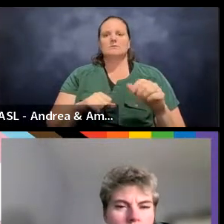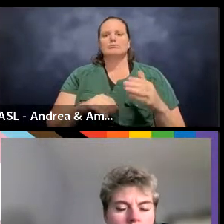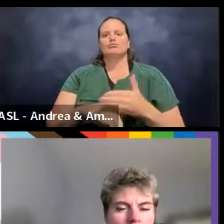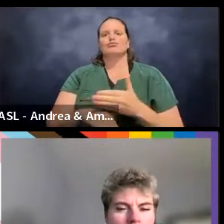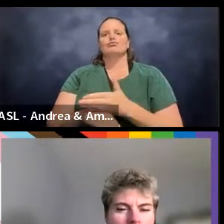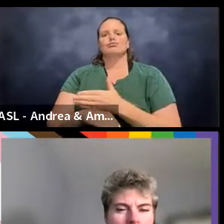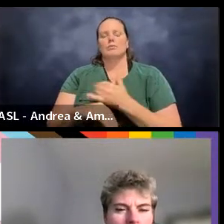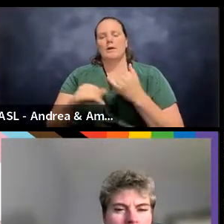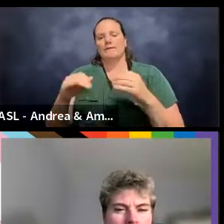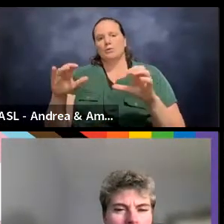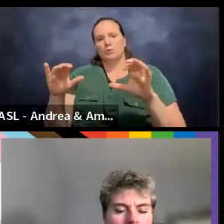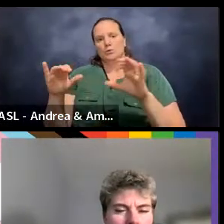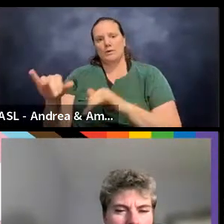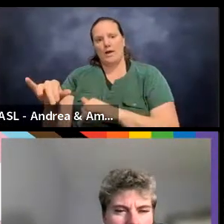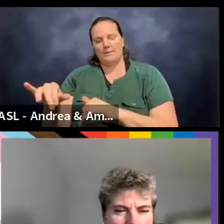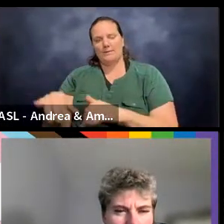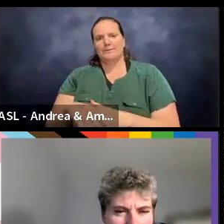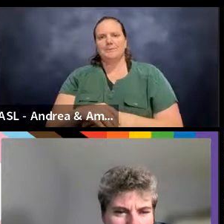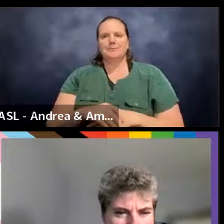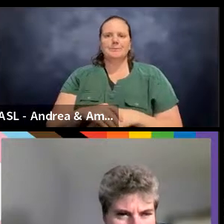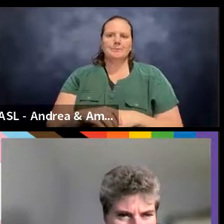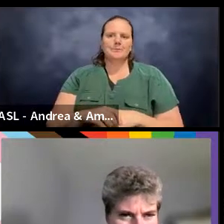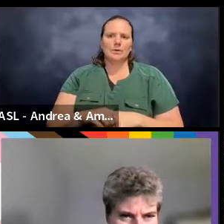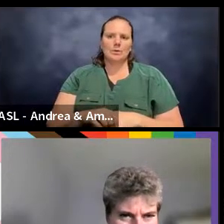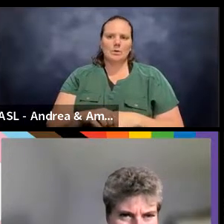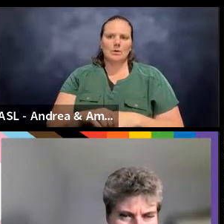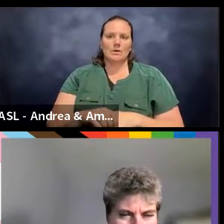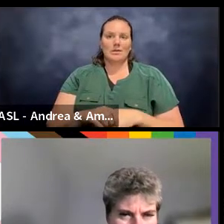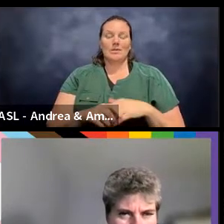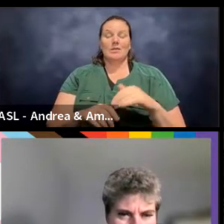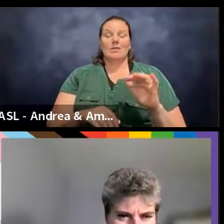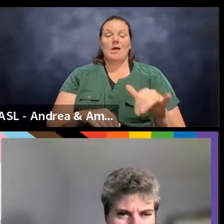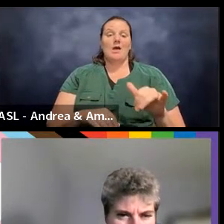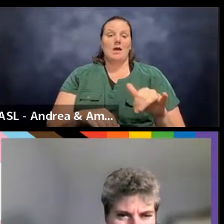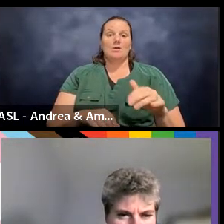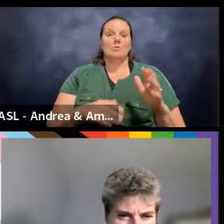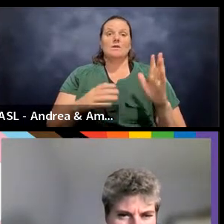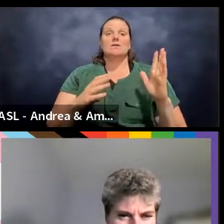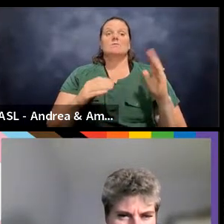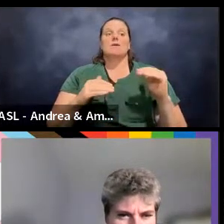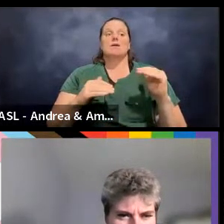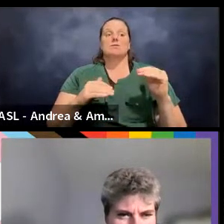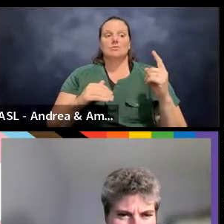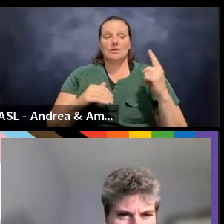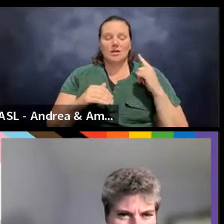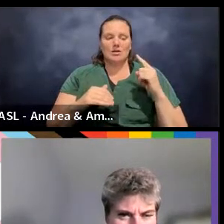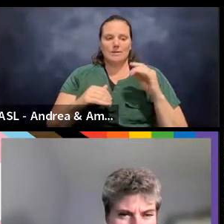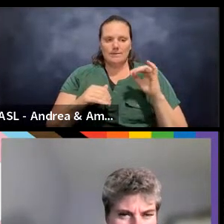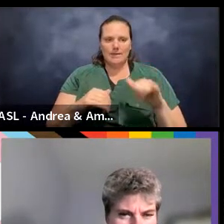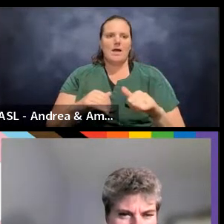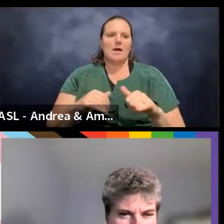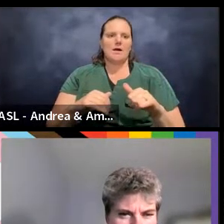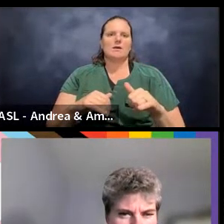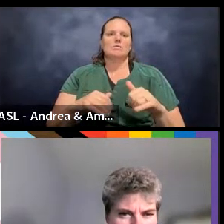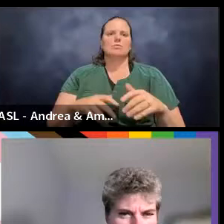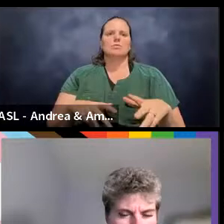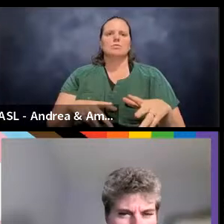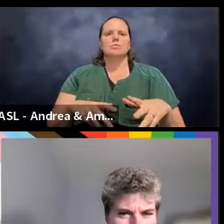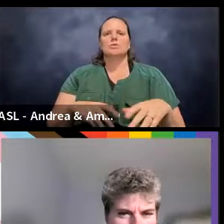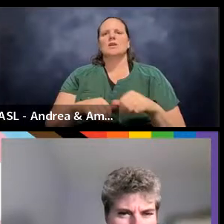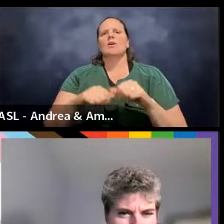if you do this? Those are some of the things we expect to hear, and those things we will take forward with